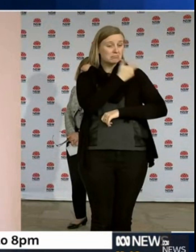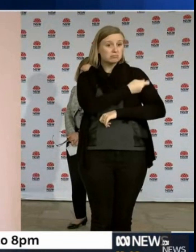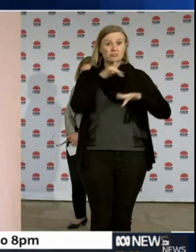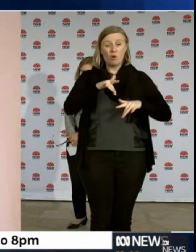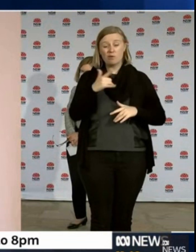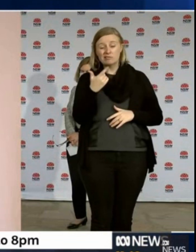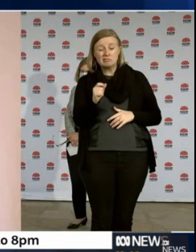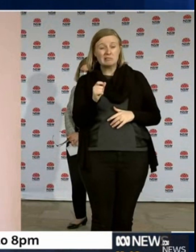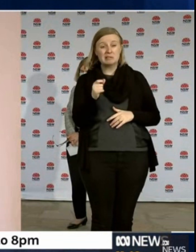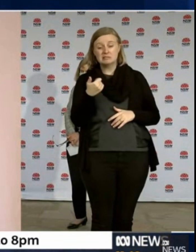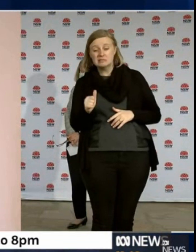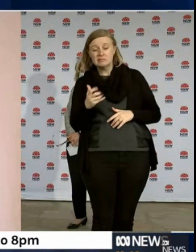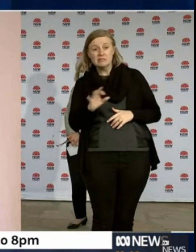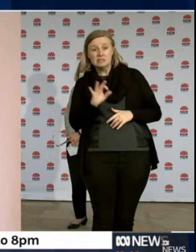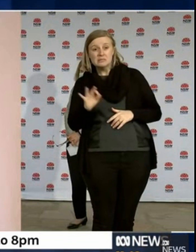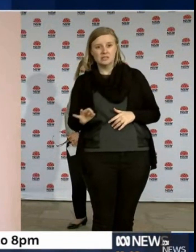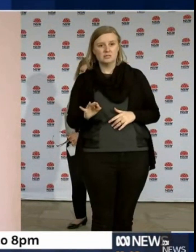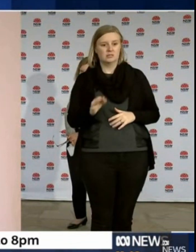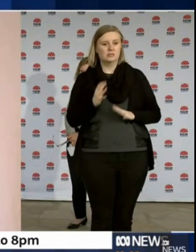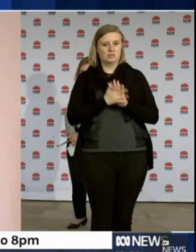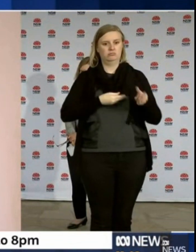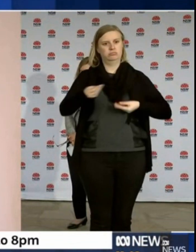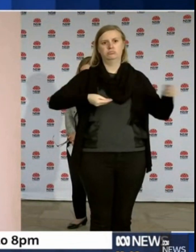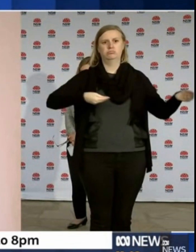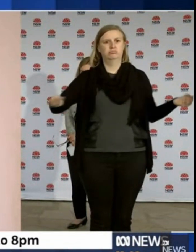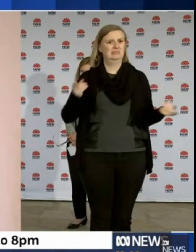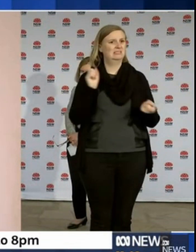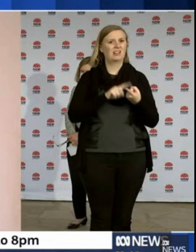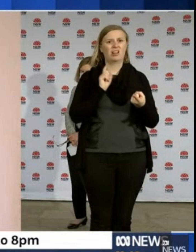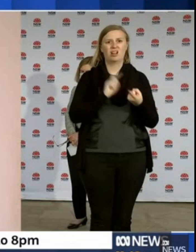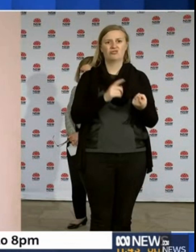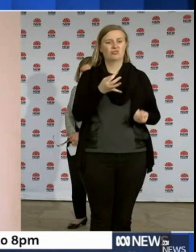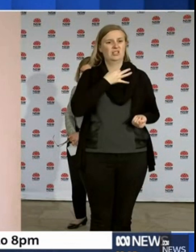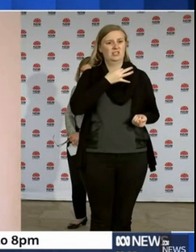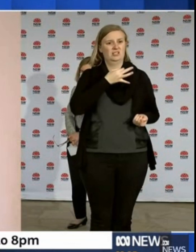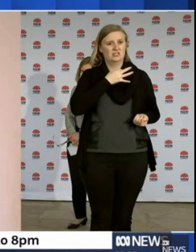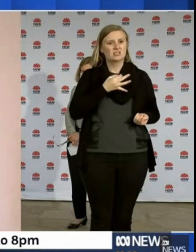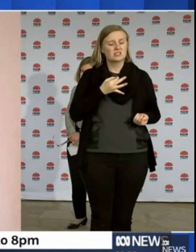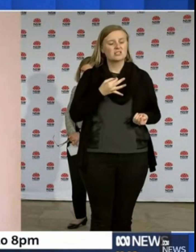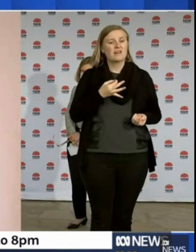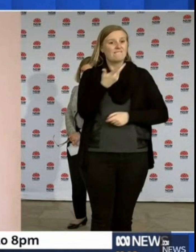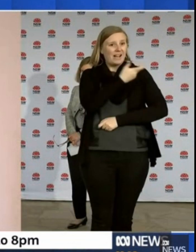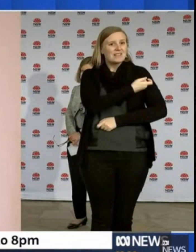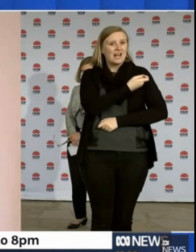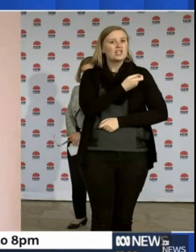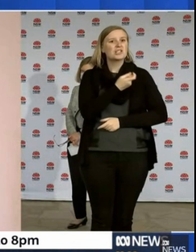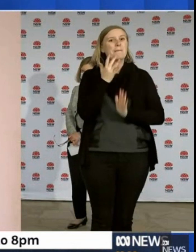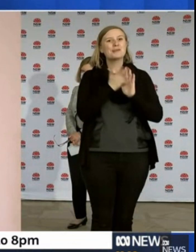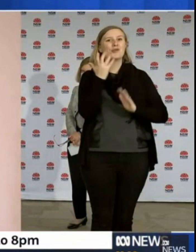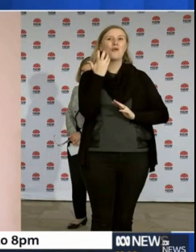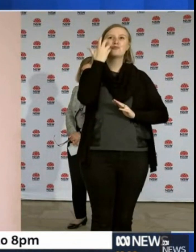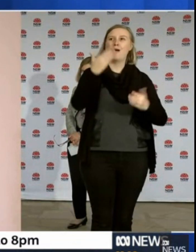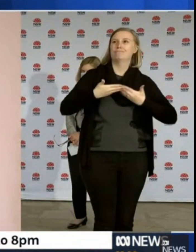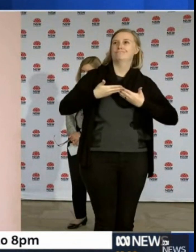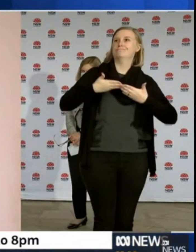having that threat about having to be on a ventilator in a hospital, which is what we're avoiding. So there is no doubt the vaccination is our key to freedom